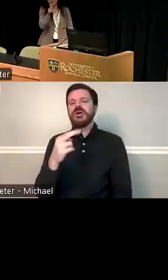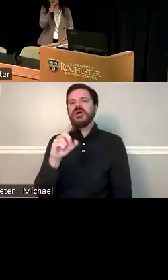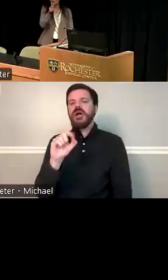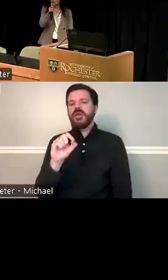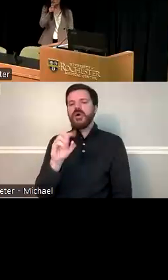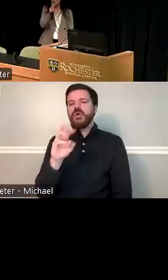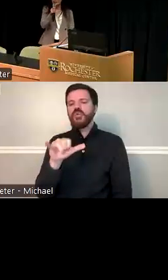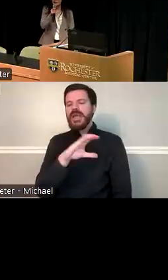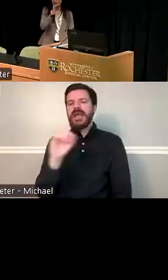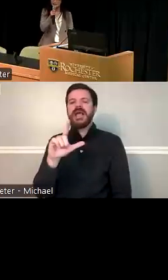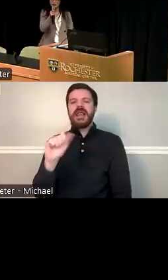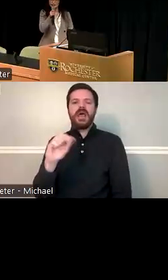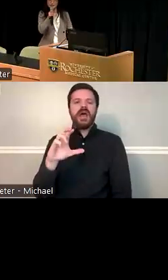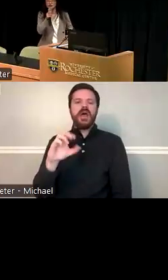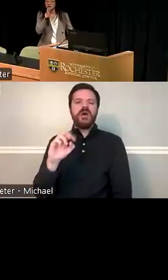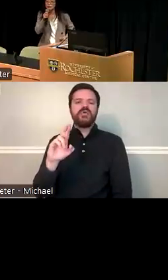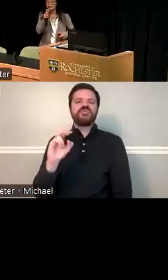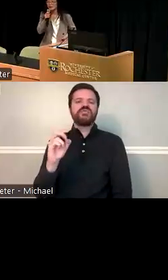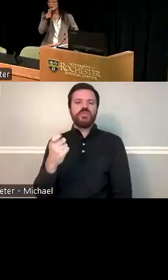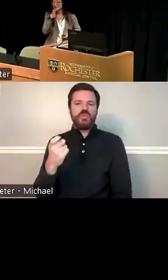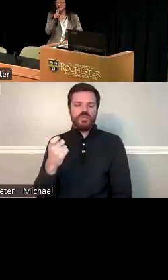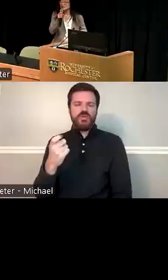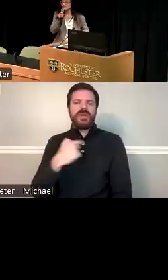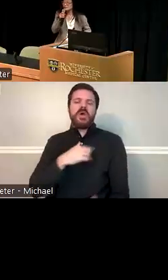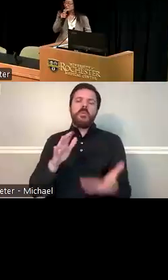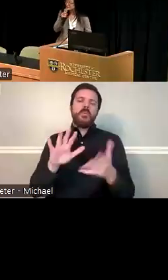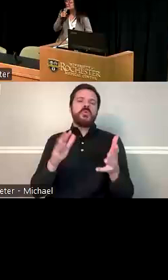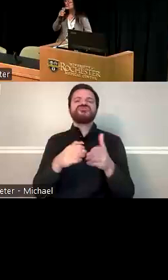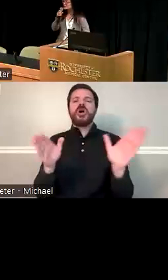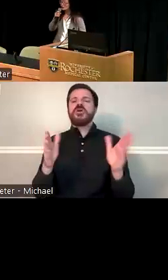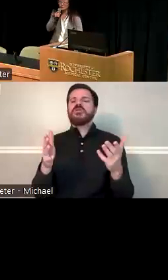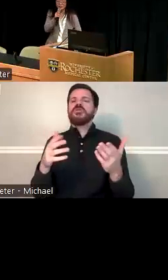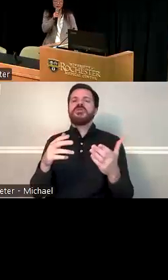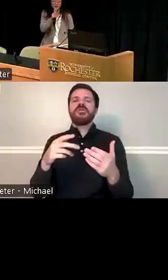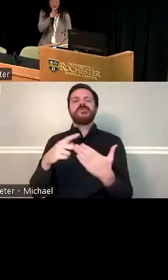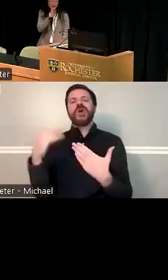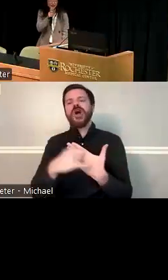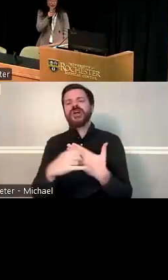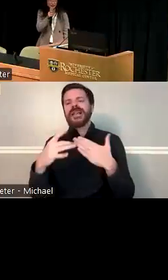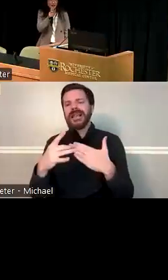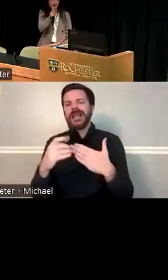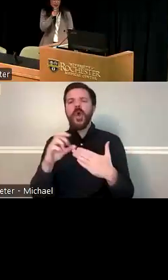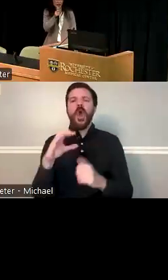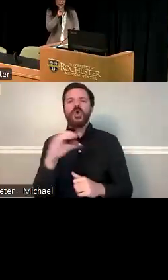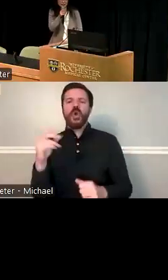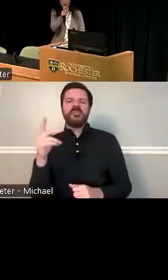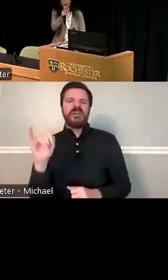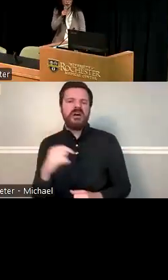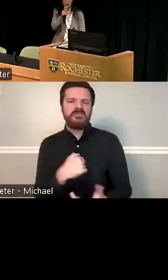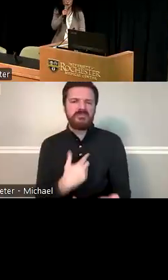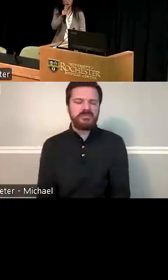Dr. Jessa LaCroix. And I generally work in the capacity of project leads or co-principal investigators.